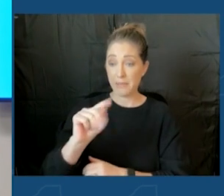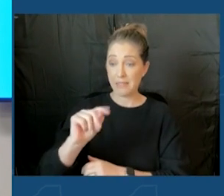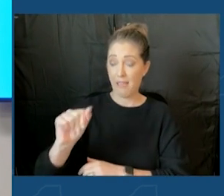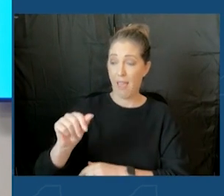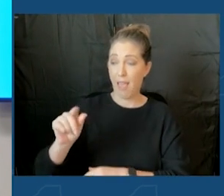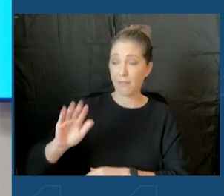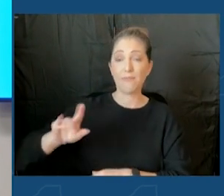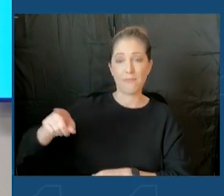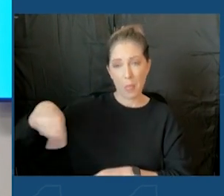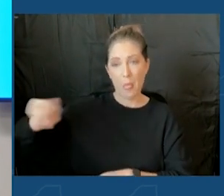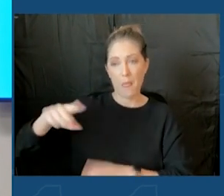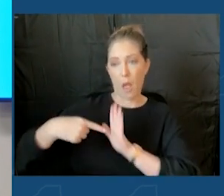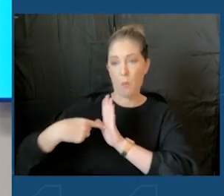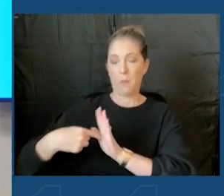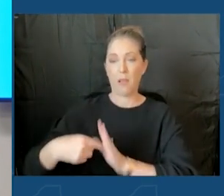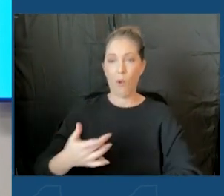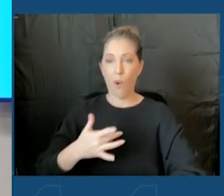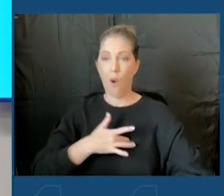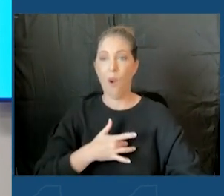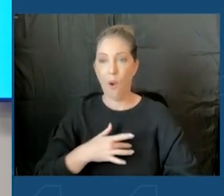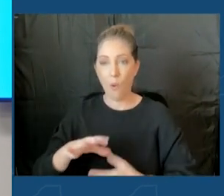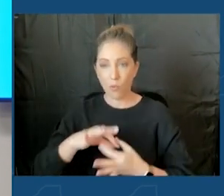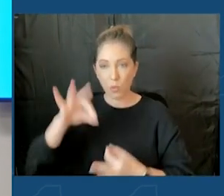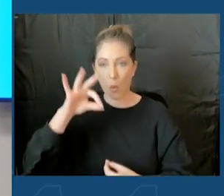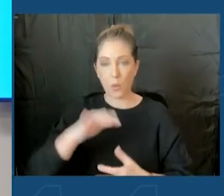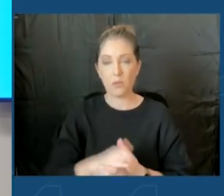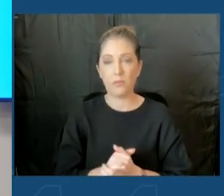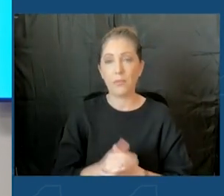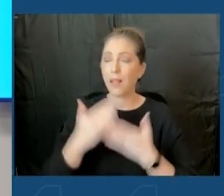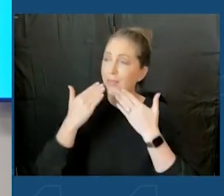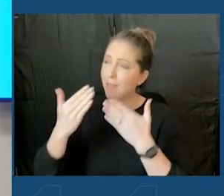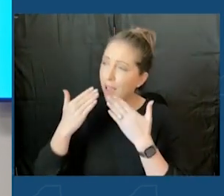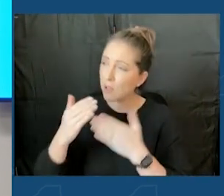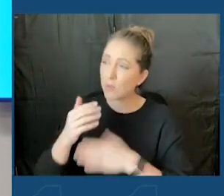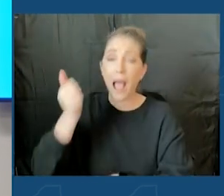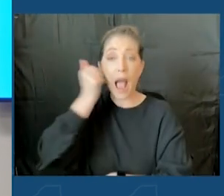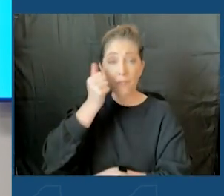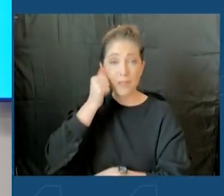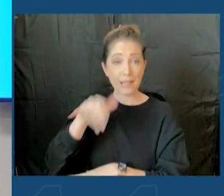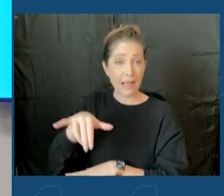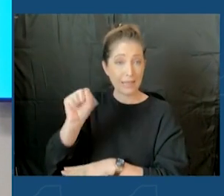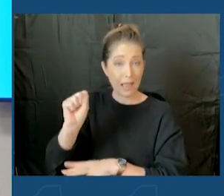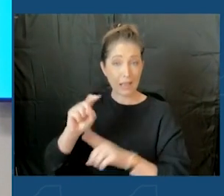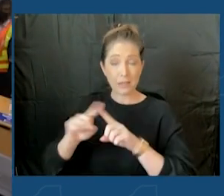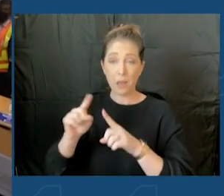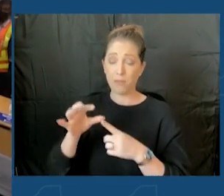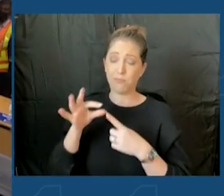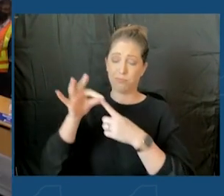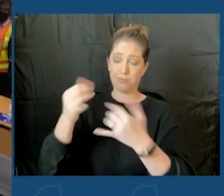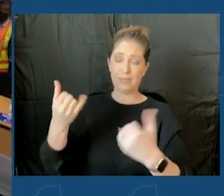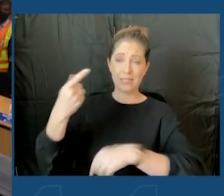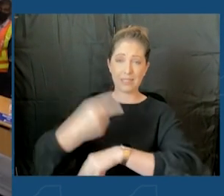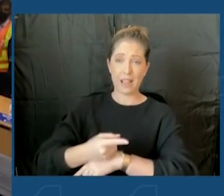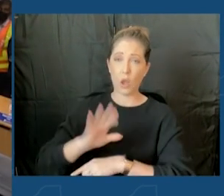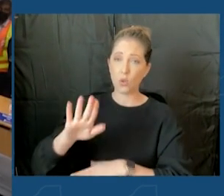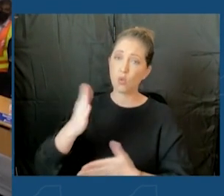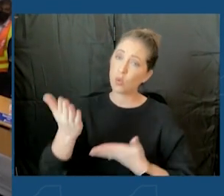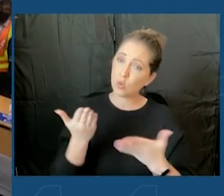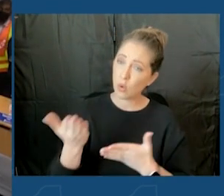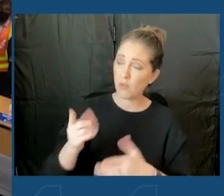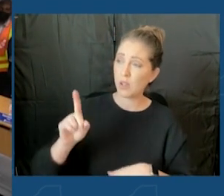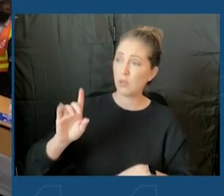We thank them. We thank them every day, but especially today, for your service and your